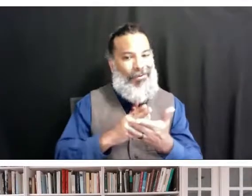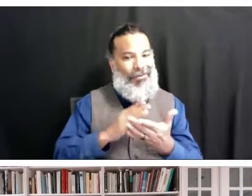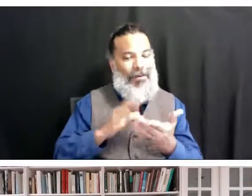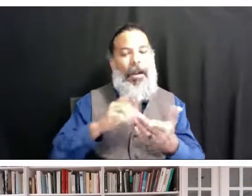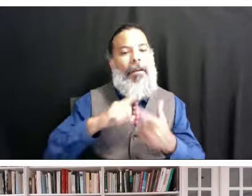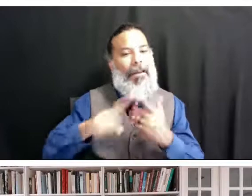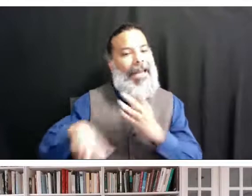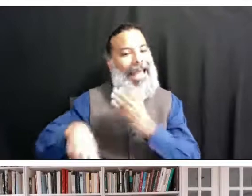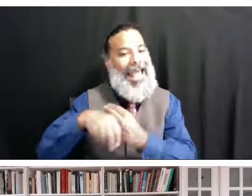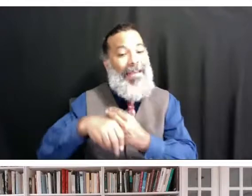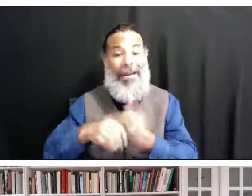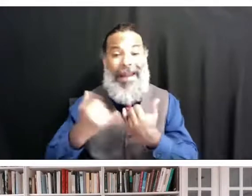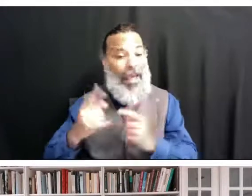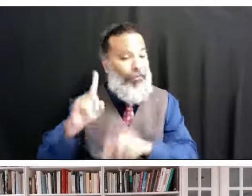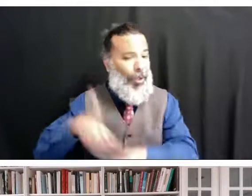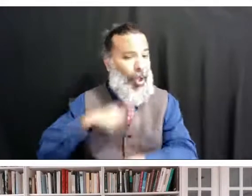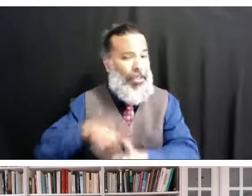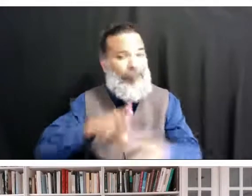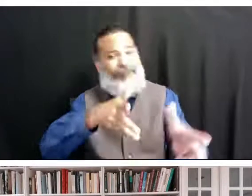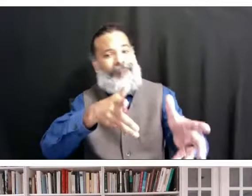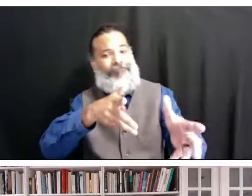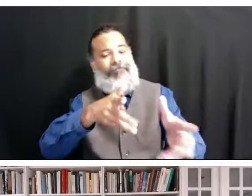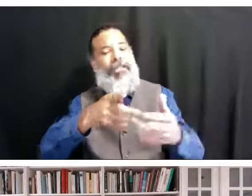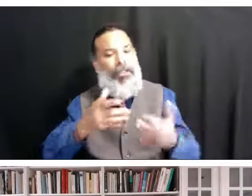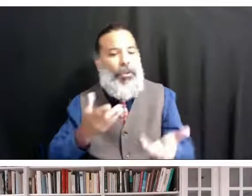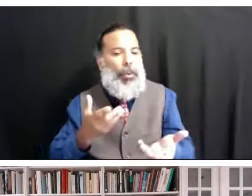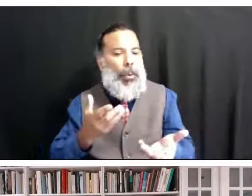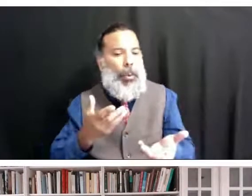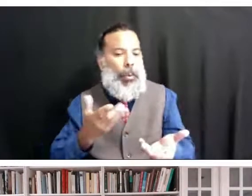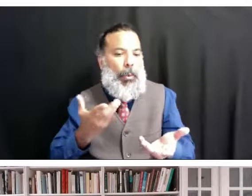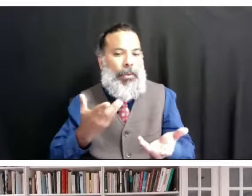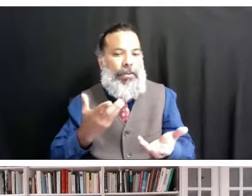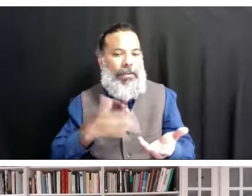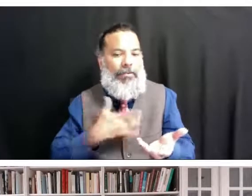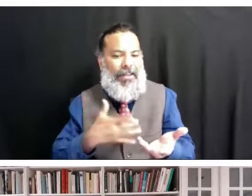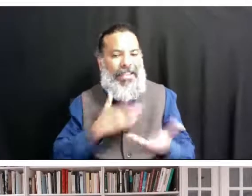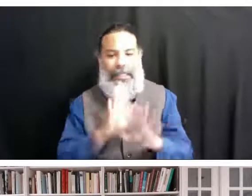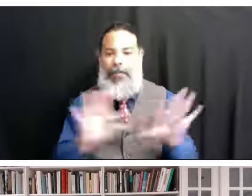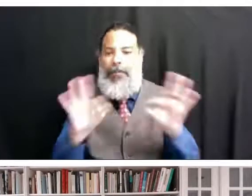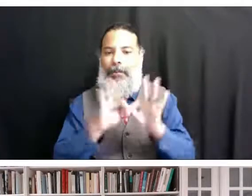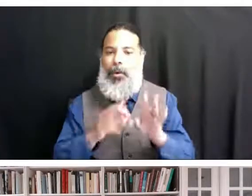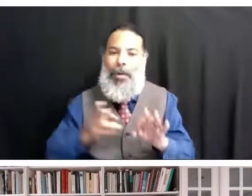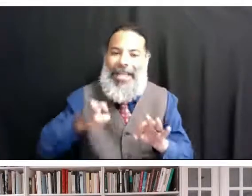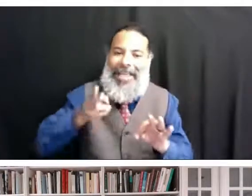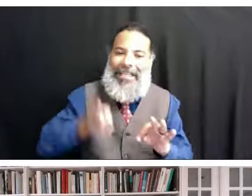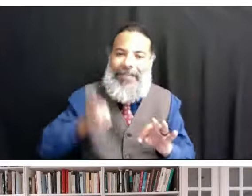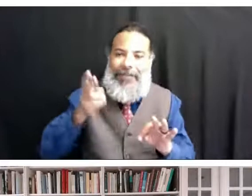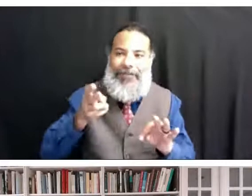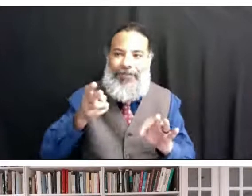been here so long that it in itself is an important historical